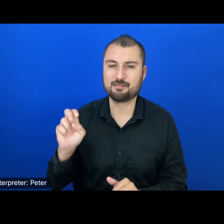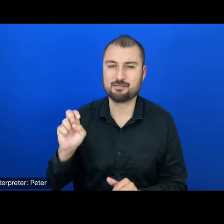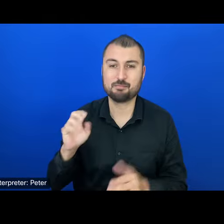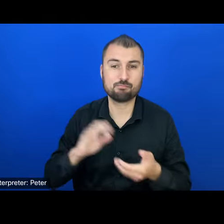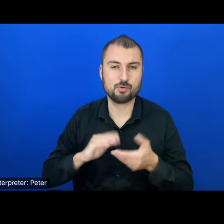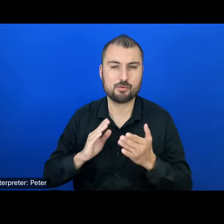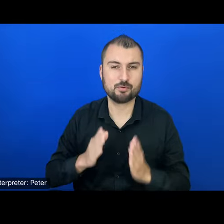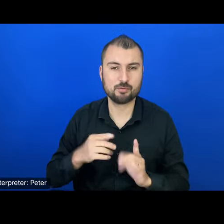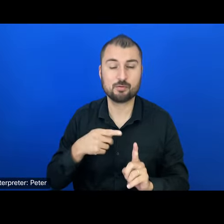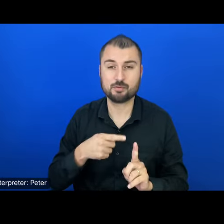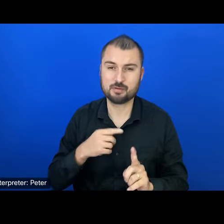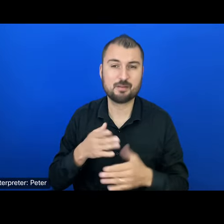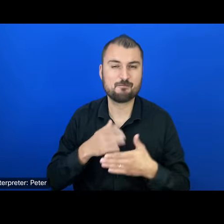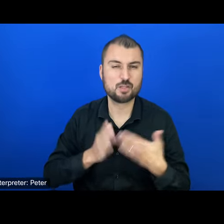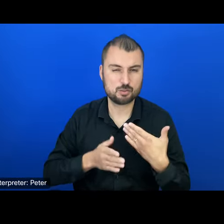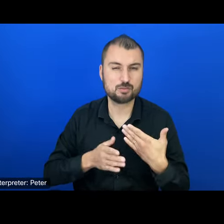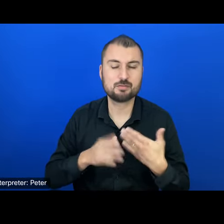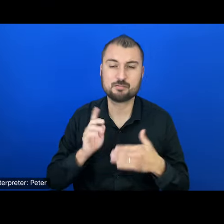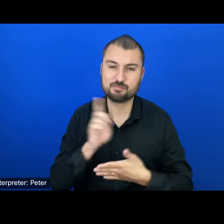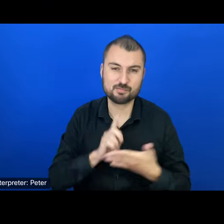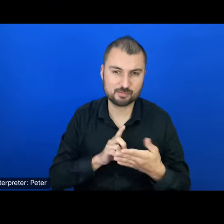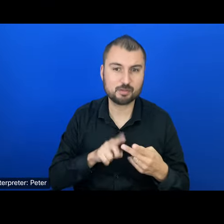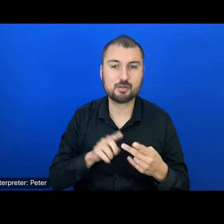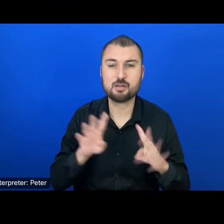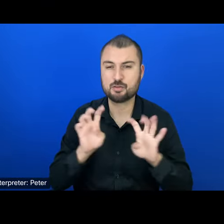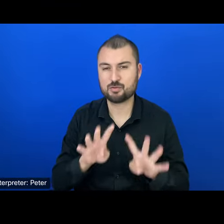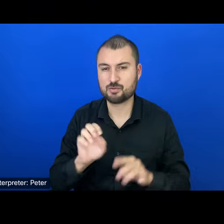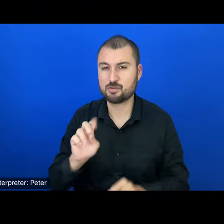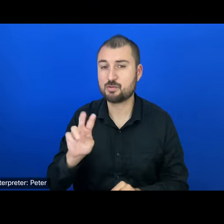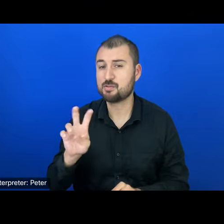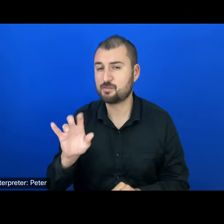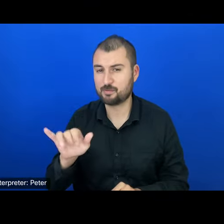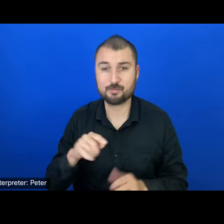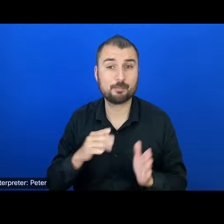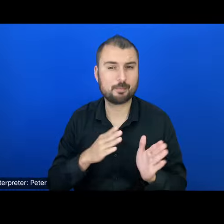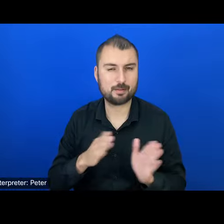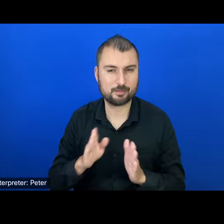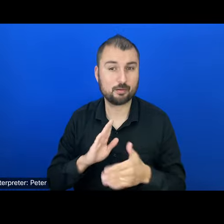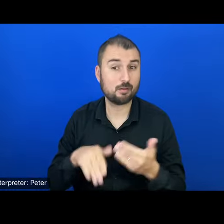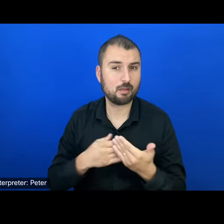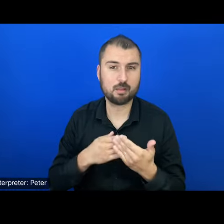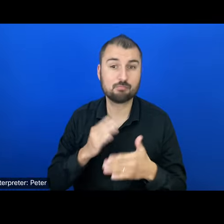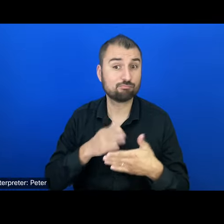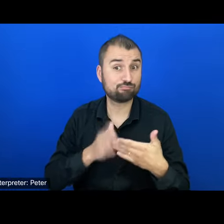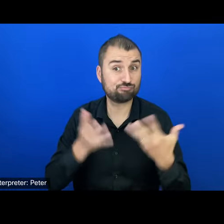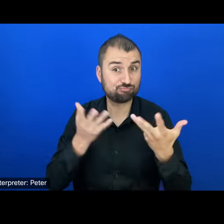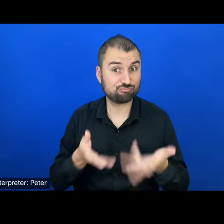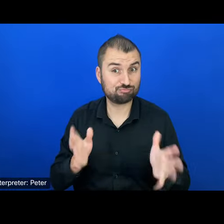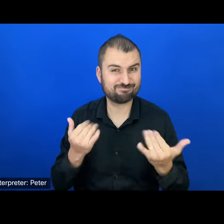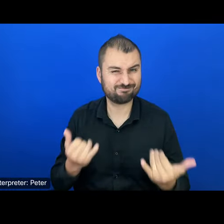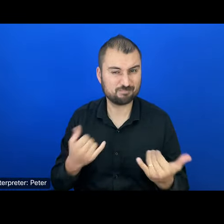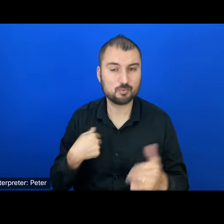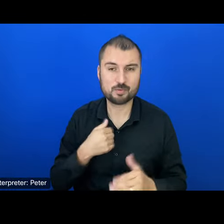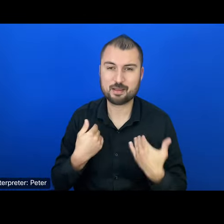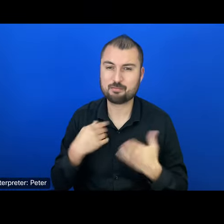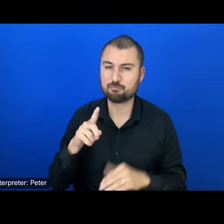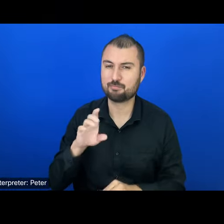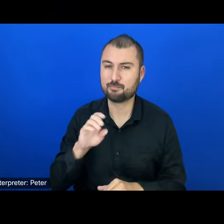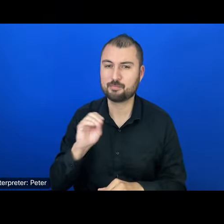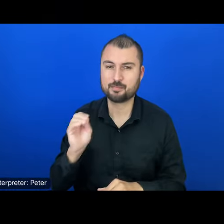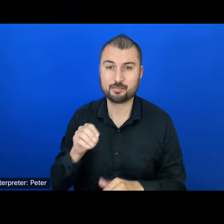finish the design, the surveys, the plans are all completely done right now at this point. We have 100% design that